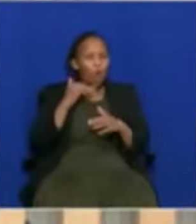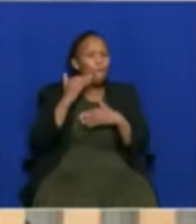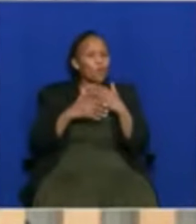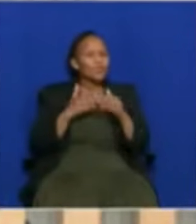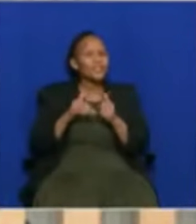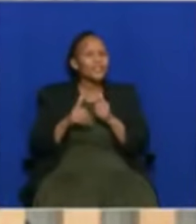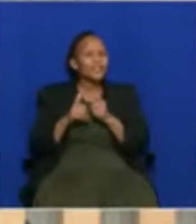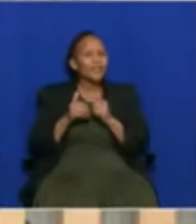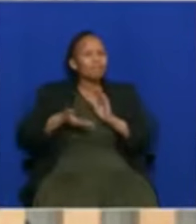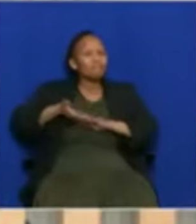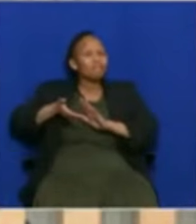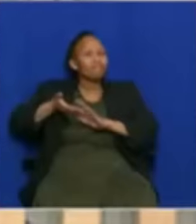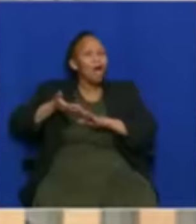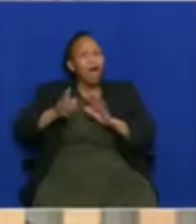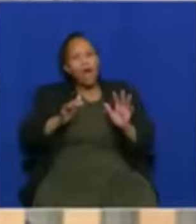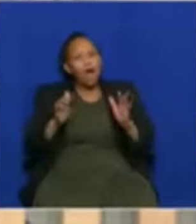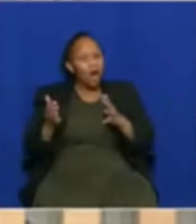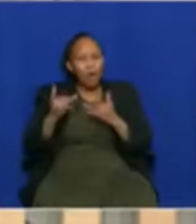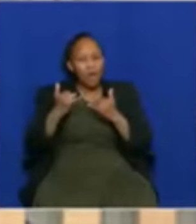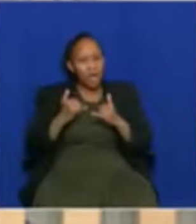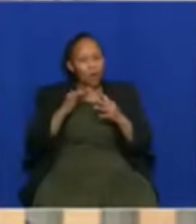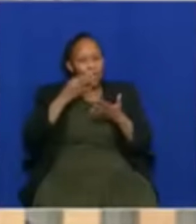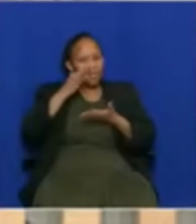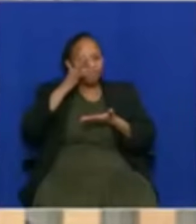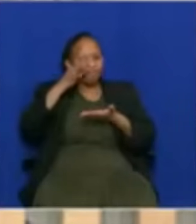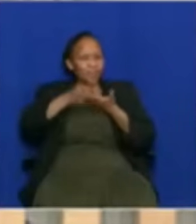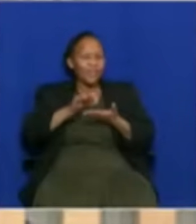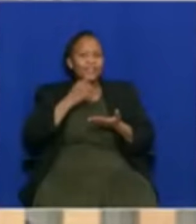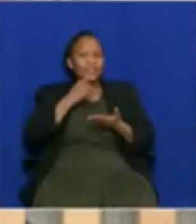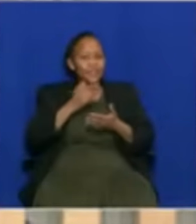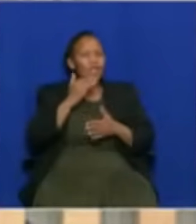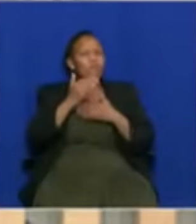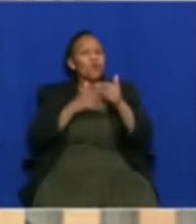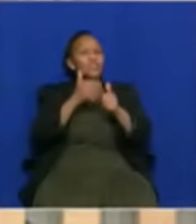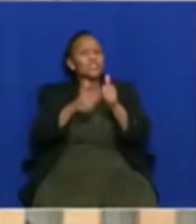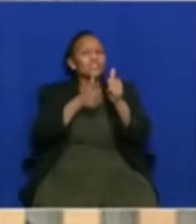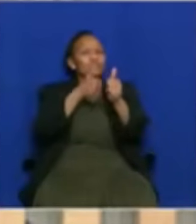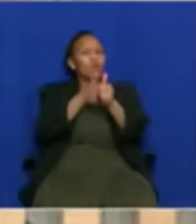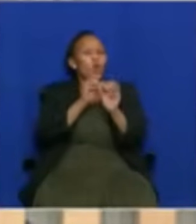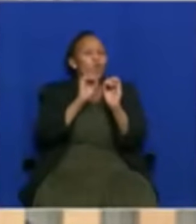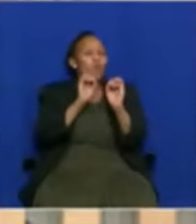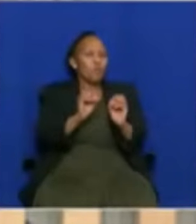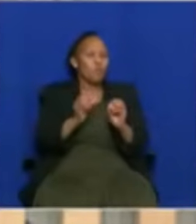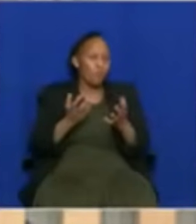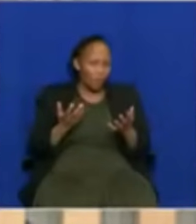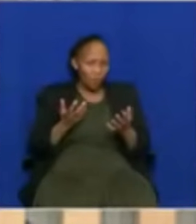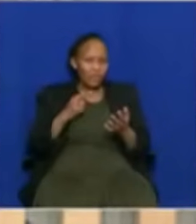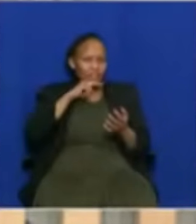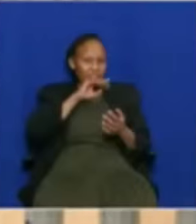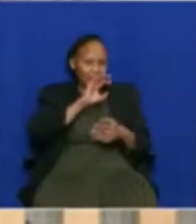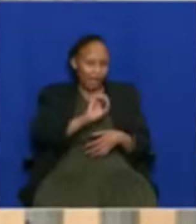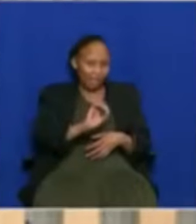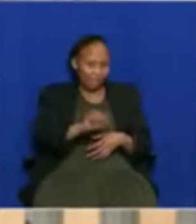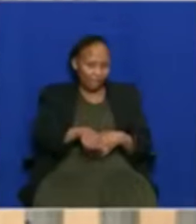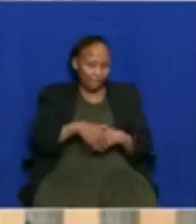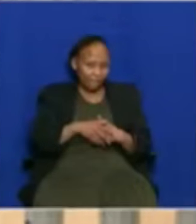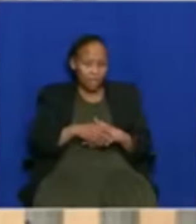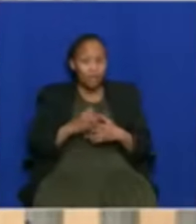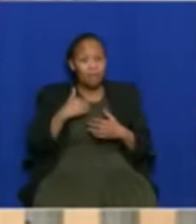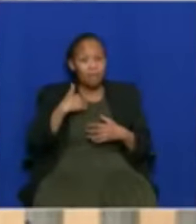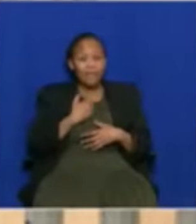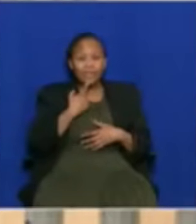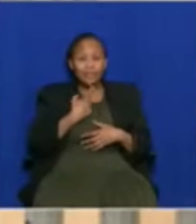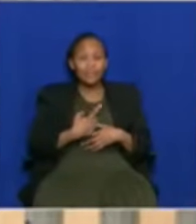suggest manipulation or departure from the prescribed process. So I'm saying to you that you need the